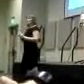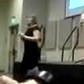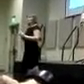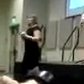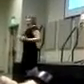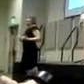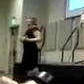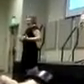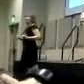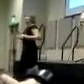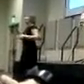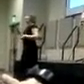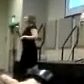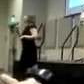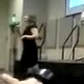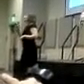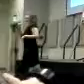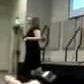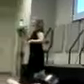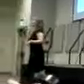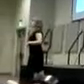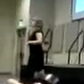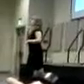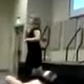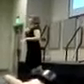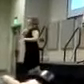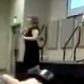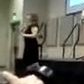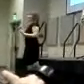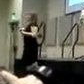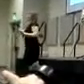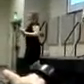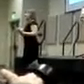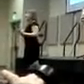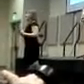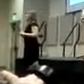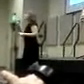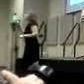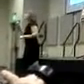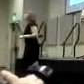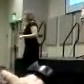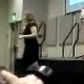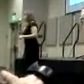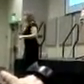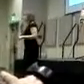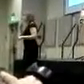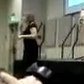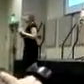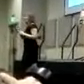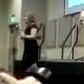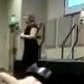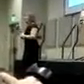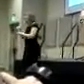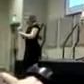that, without caffeine or sugar. Ugh! I'm dying up here. Or to make sugar. I can't even have my diet coke without caffeine. caffeine.